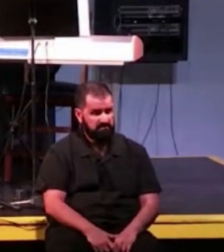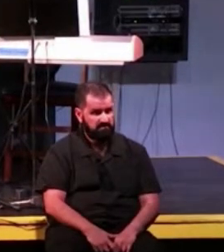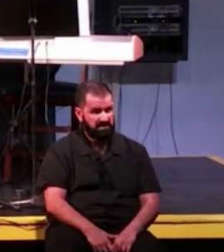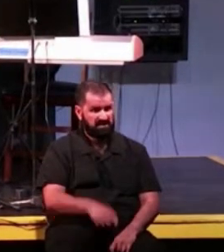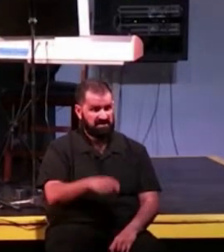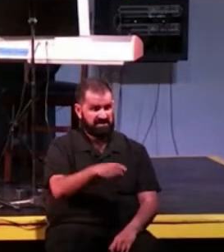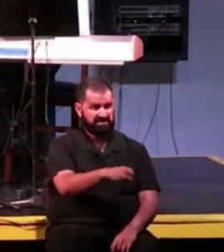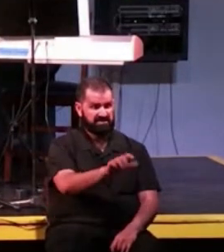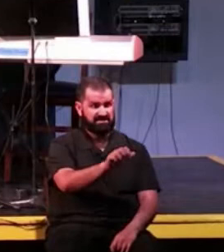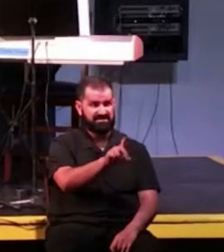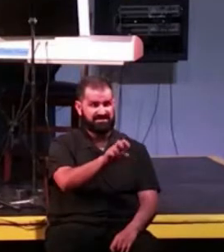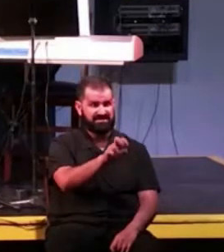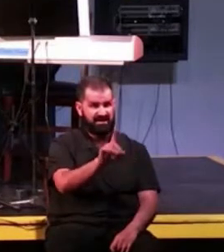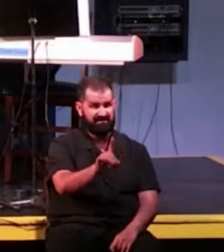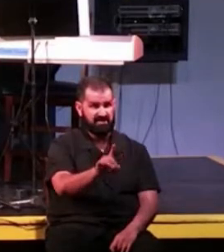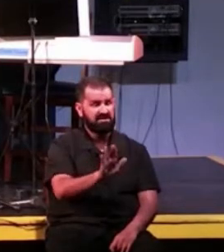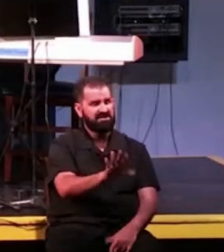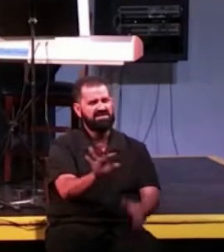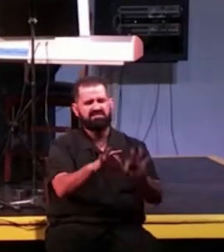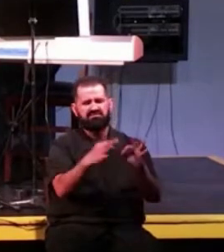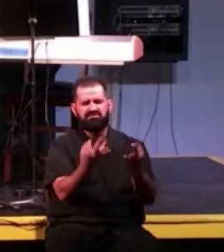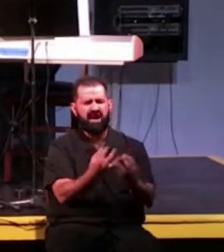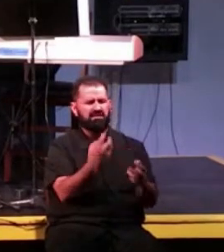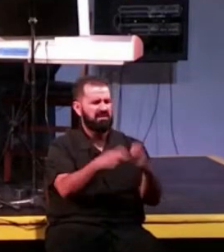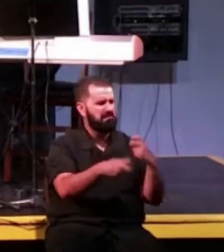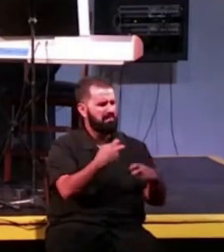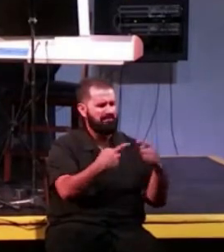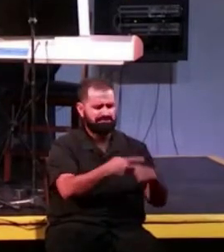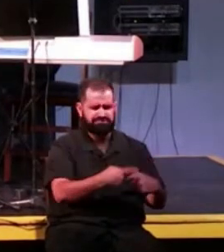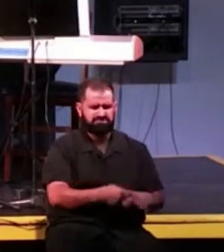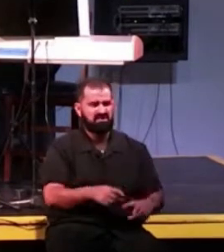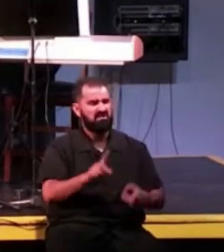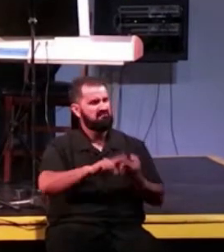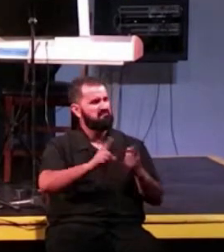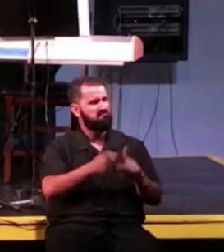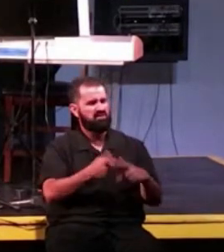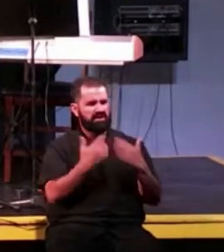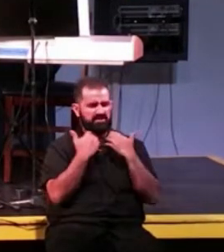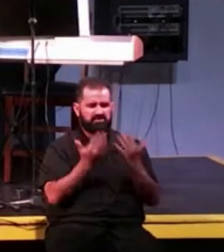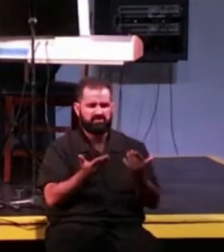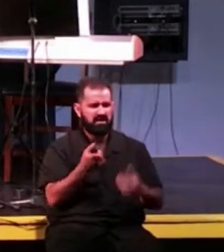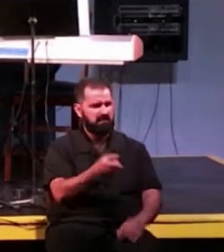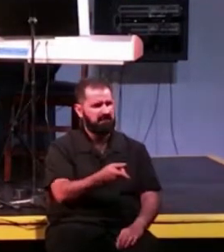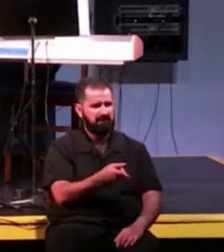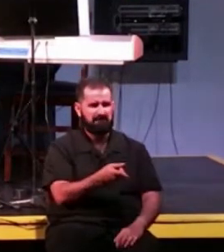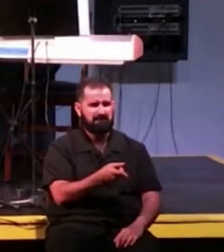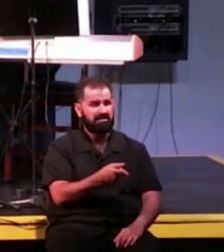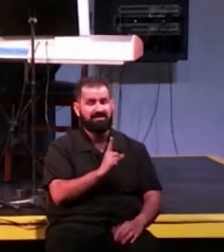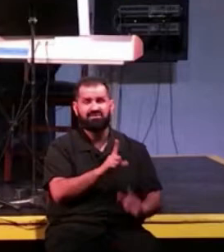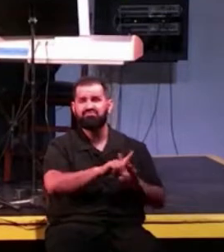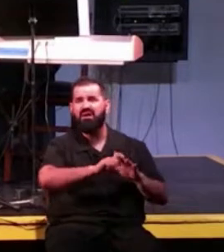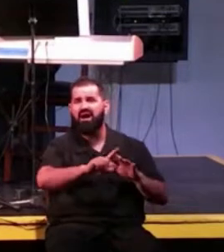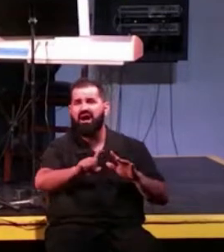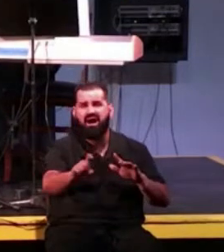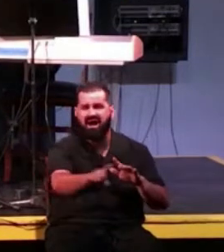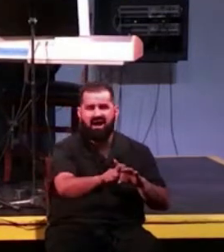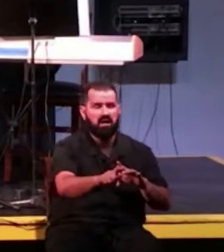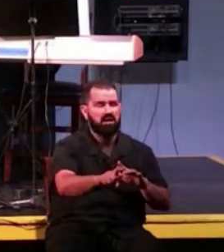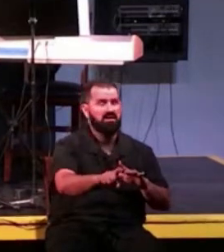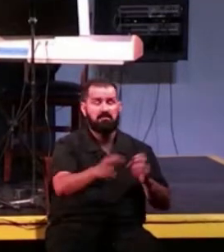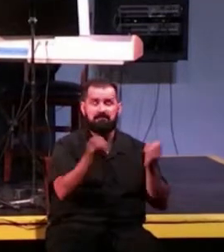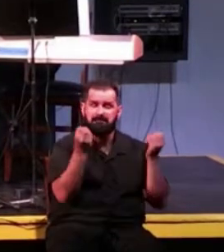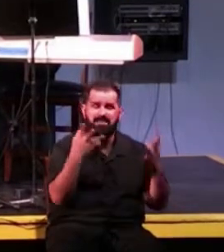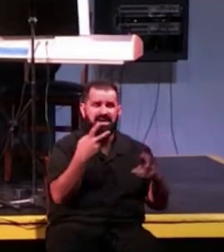This is David whose family was falling apart, whose friends turned on him. This is David who's running for his life. And he